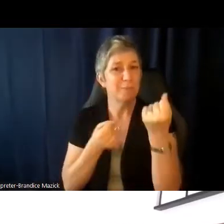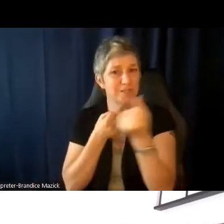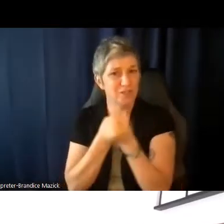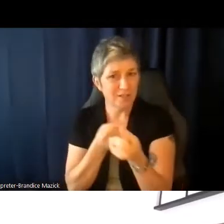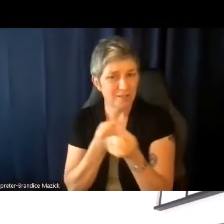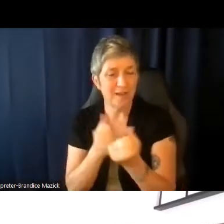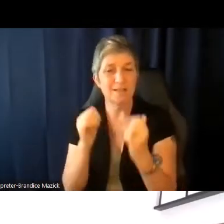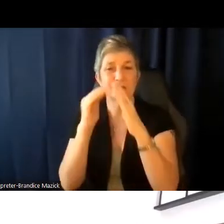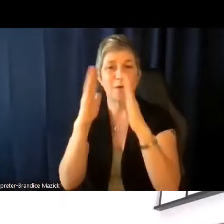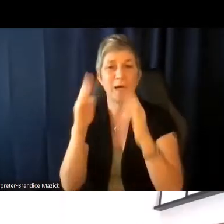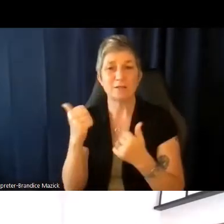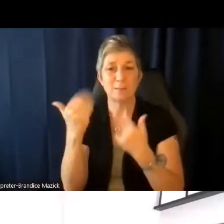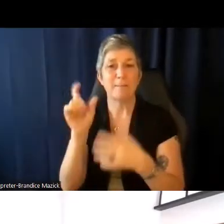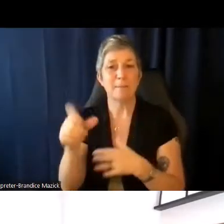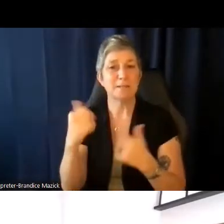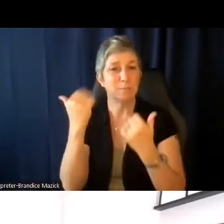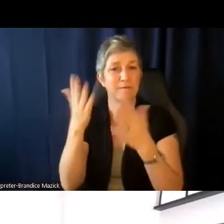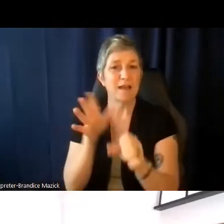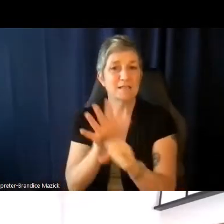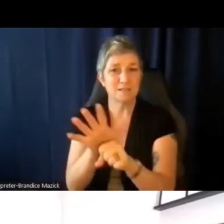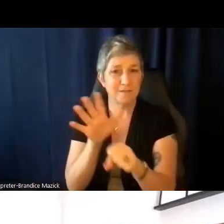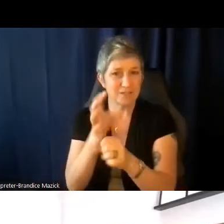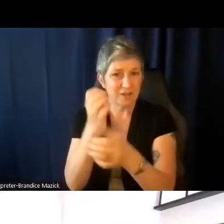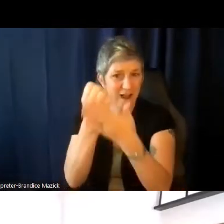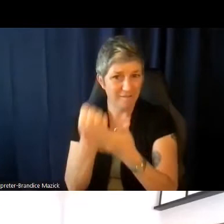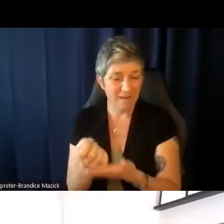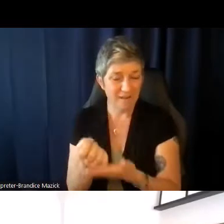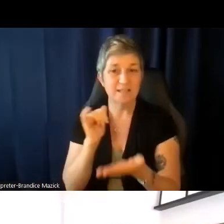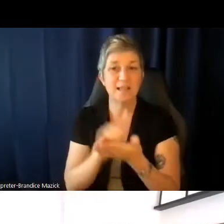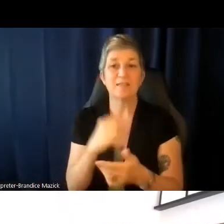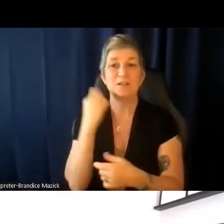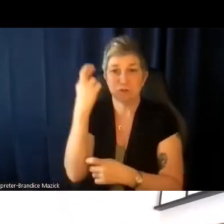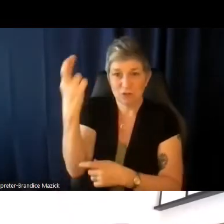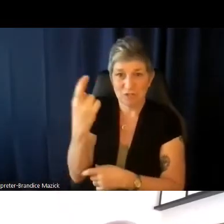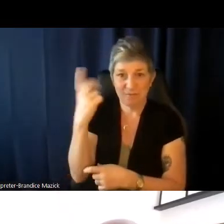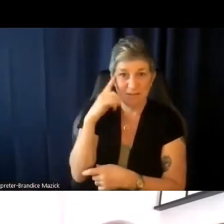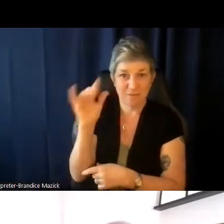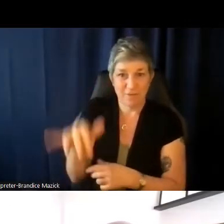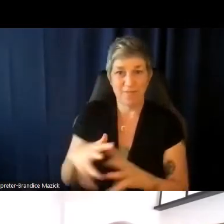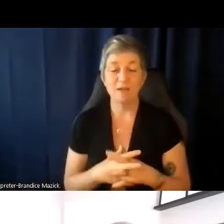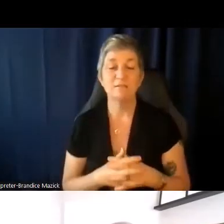still has to provide sufficient evidence that there is a justification.